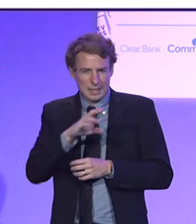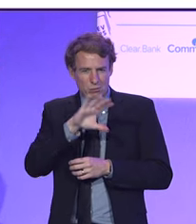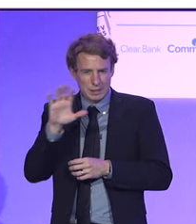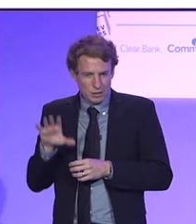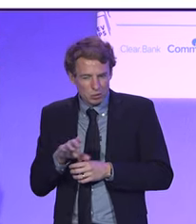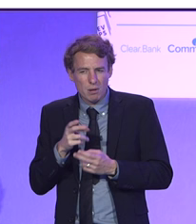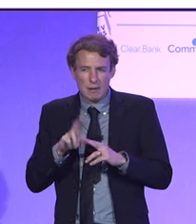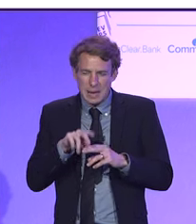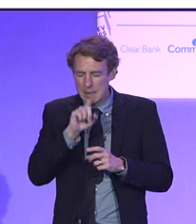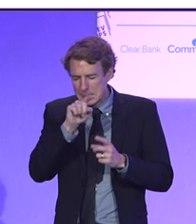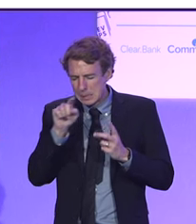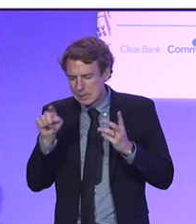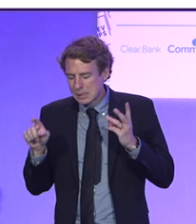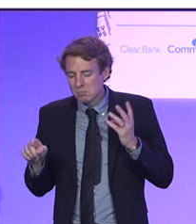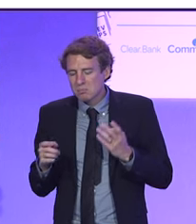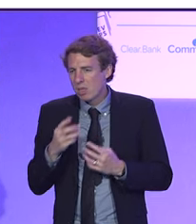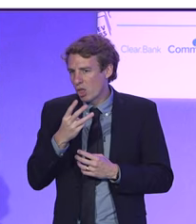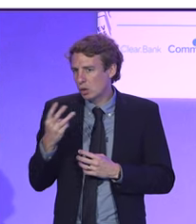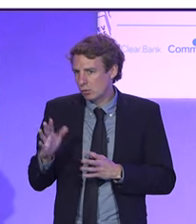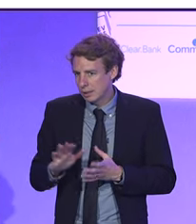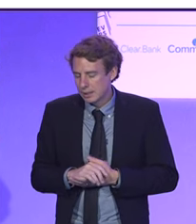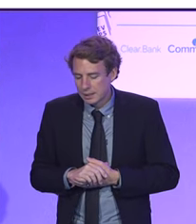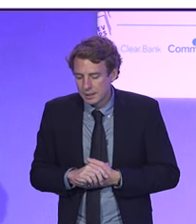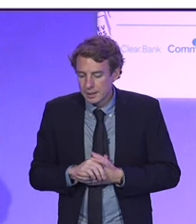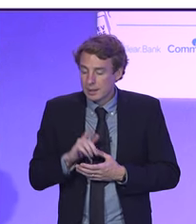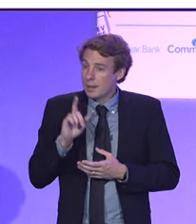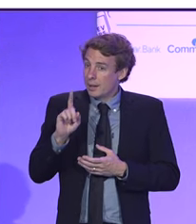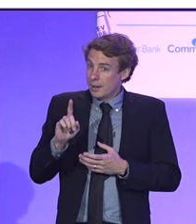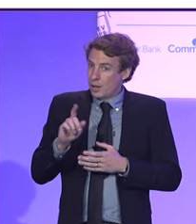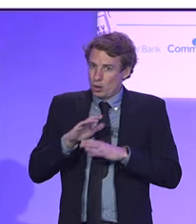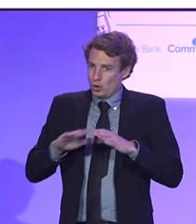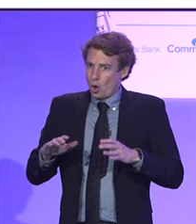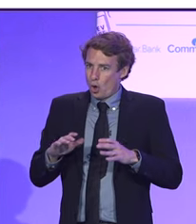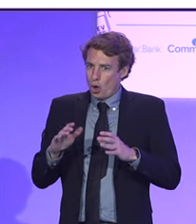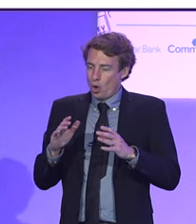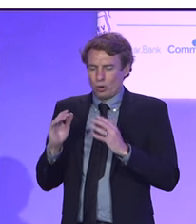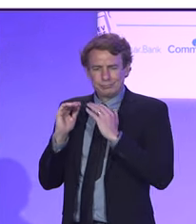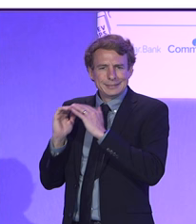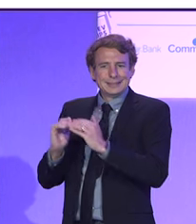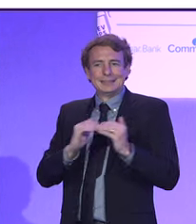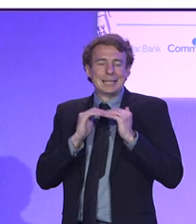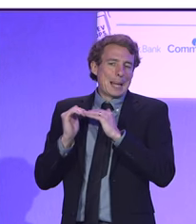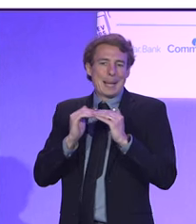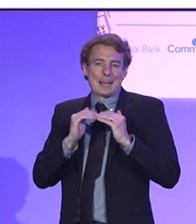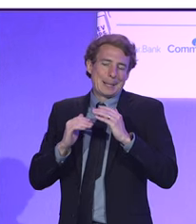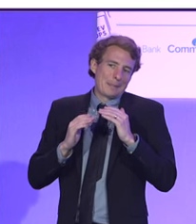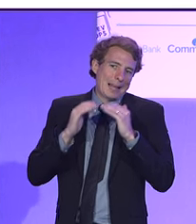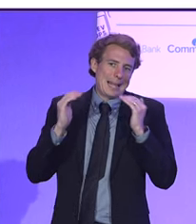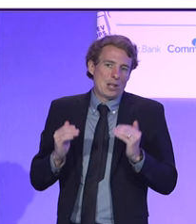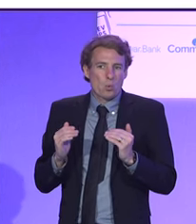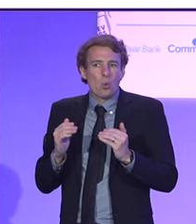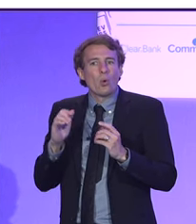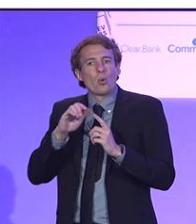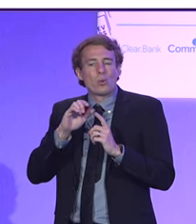all the different locations. However, not all these regions are built equal in terms of their carbon